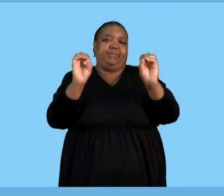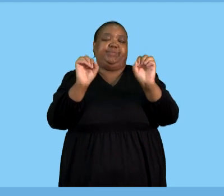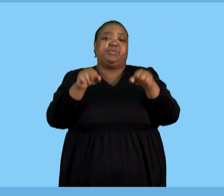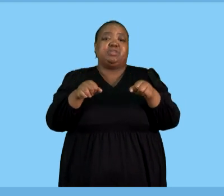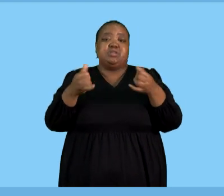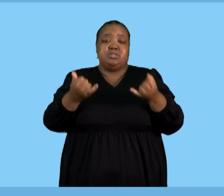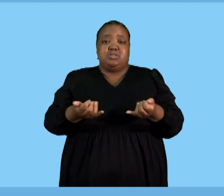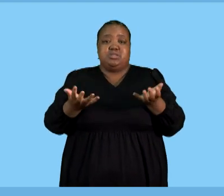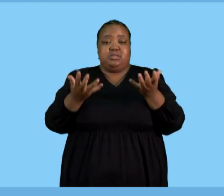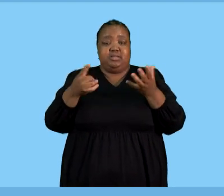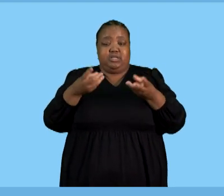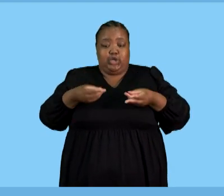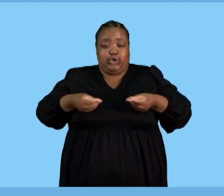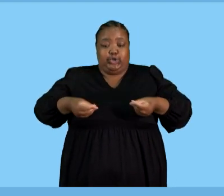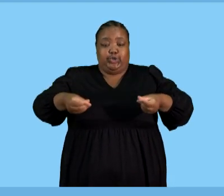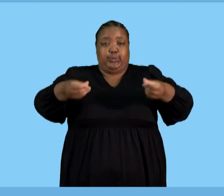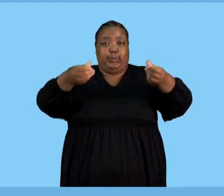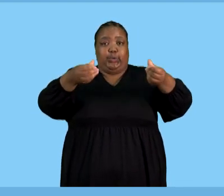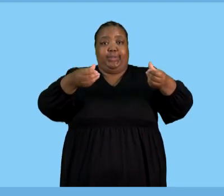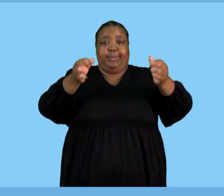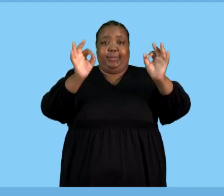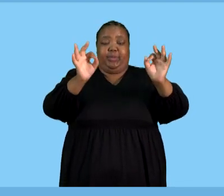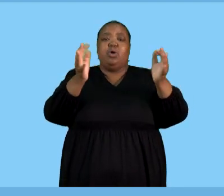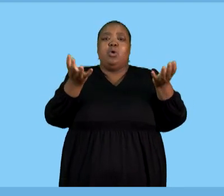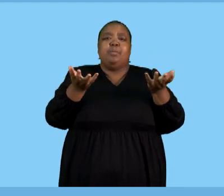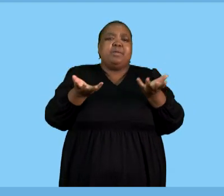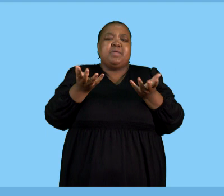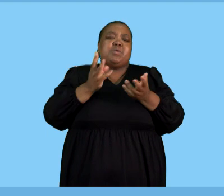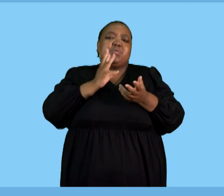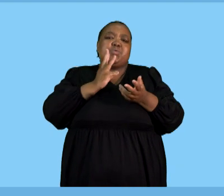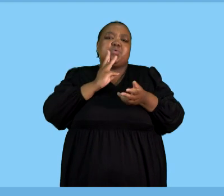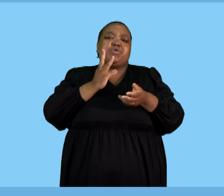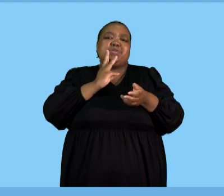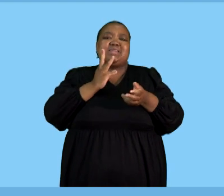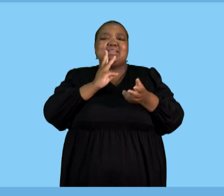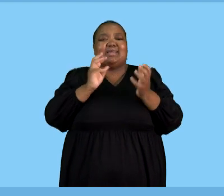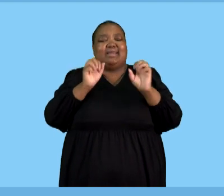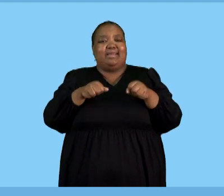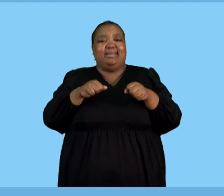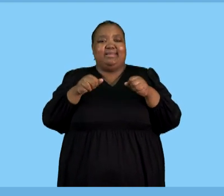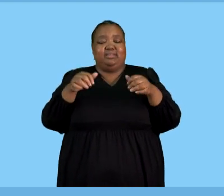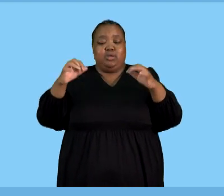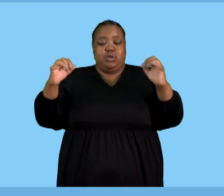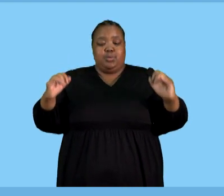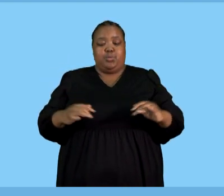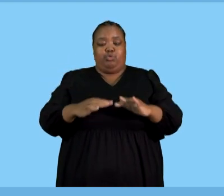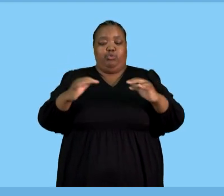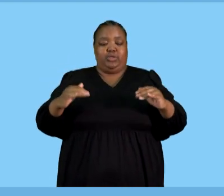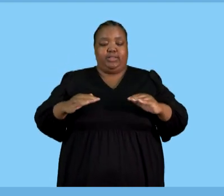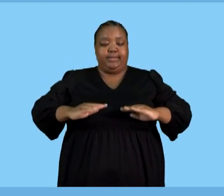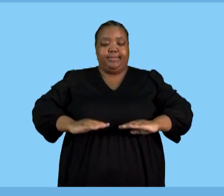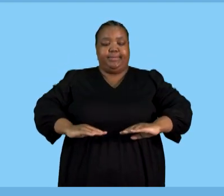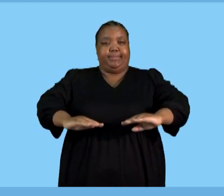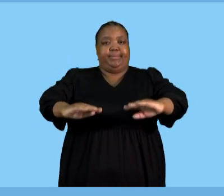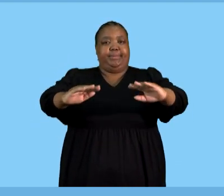see. However, if this surface was to be smoothed out, or if this was water and this water was still and not moving, was a